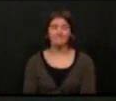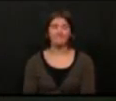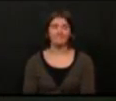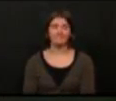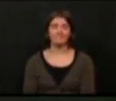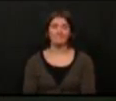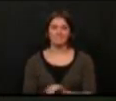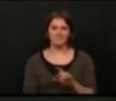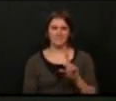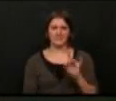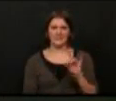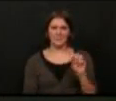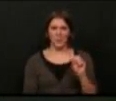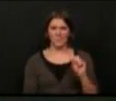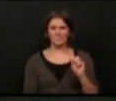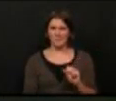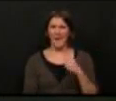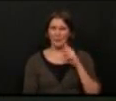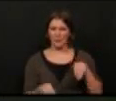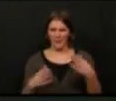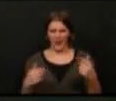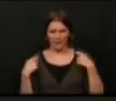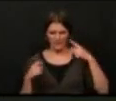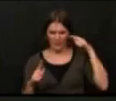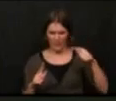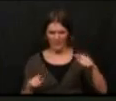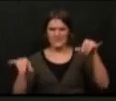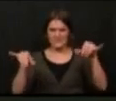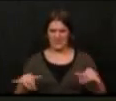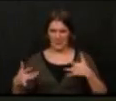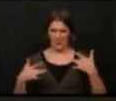Yeah, let's get that exercise room. Mm-hmm. That'll fix it.